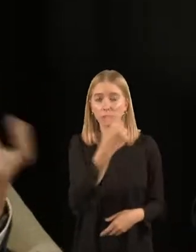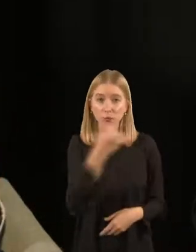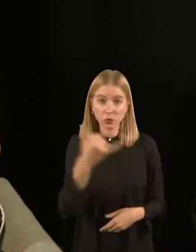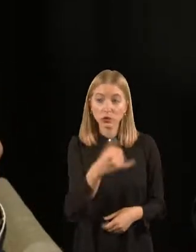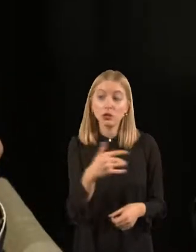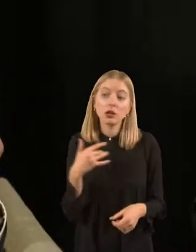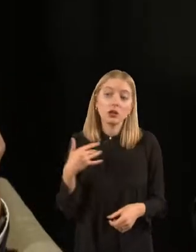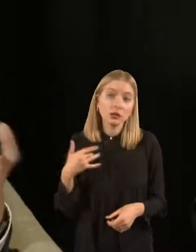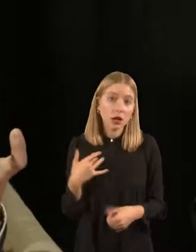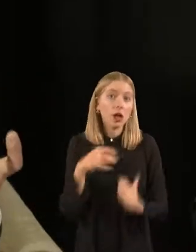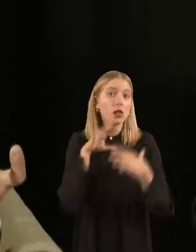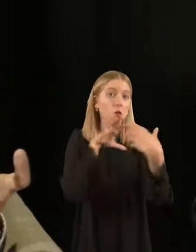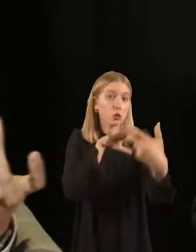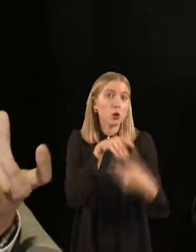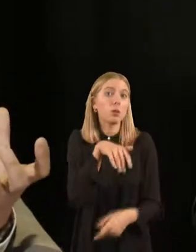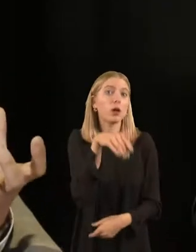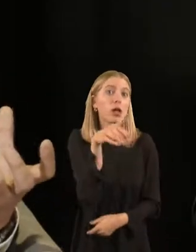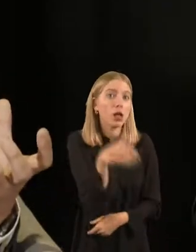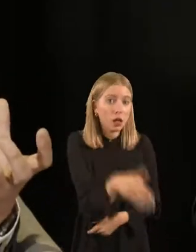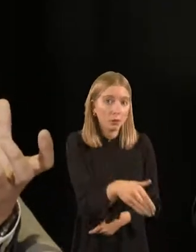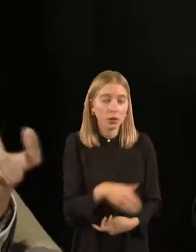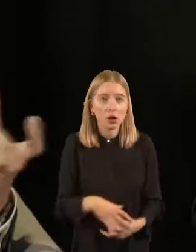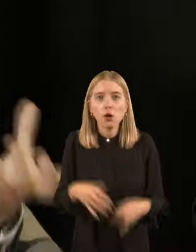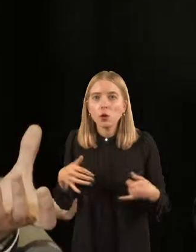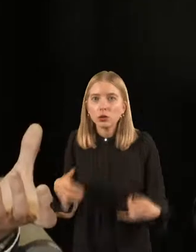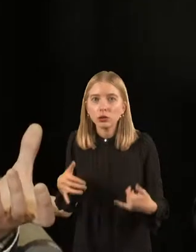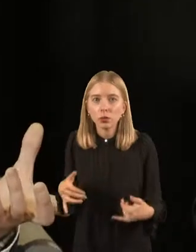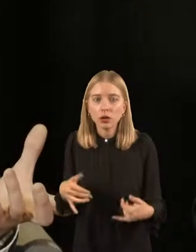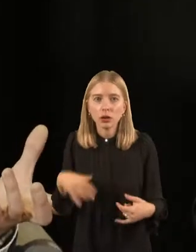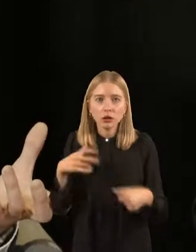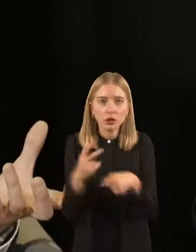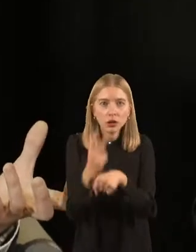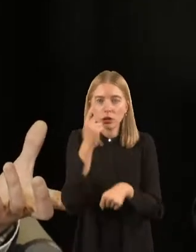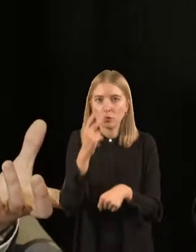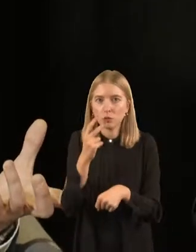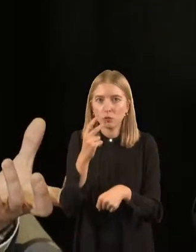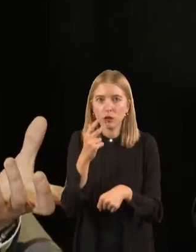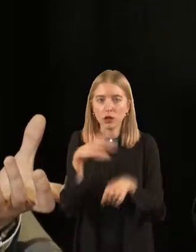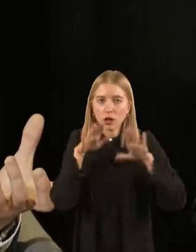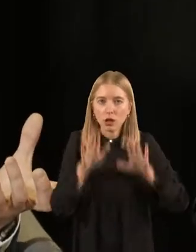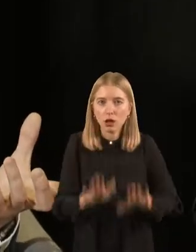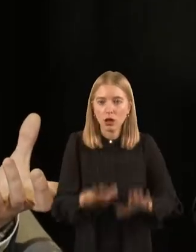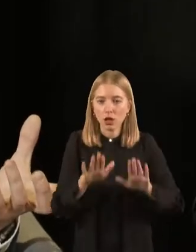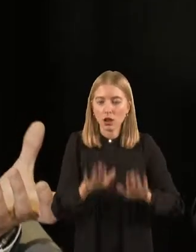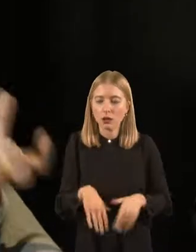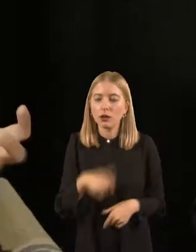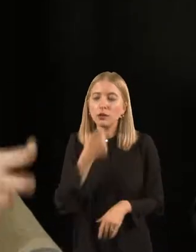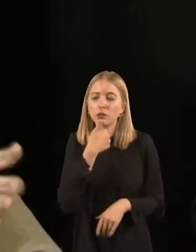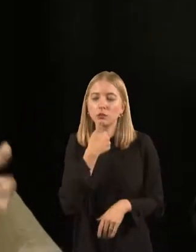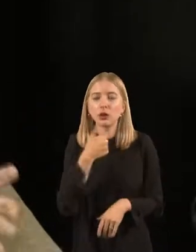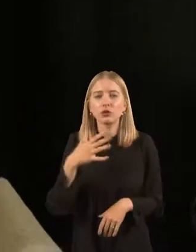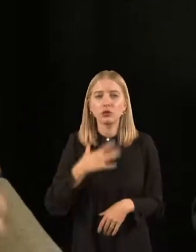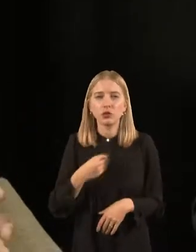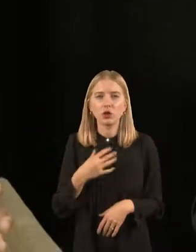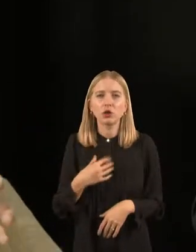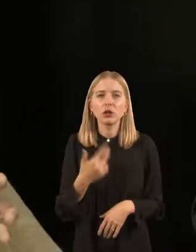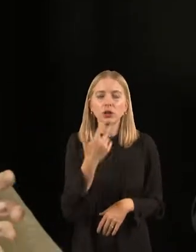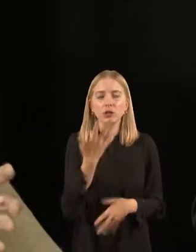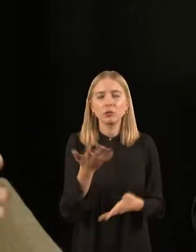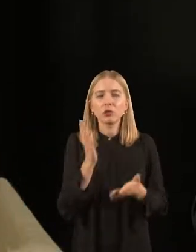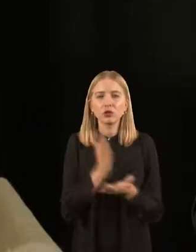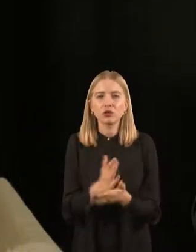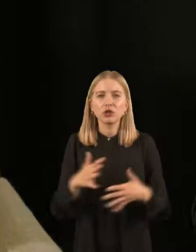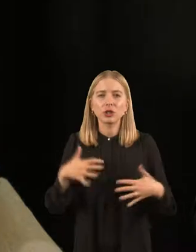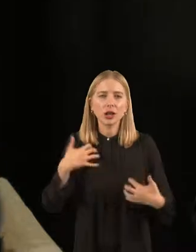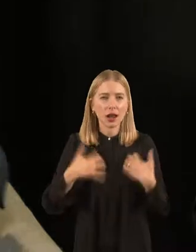work, the difference should be 16 or 18 minutes. Then people would think what to choose. We do